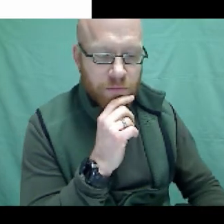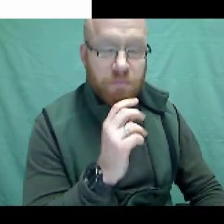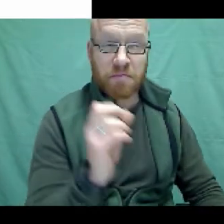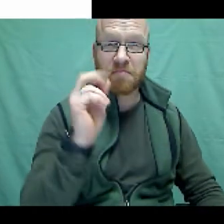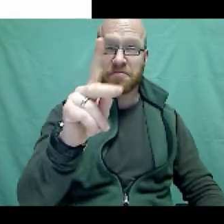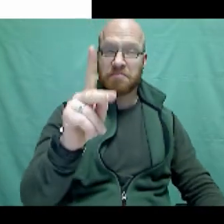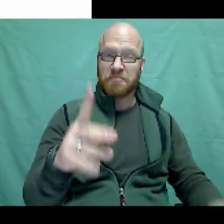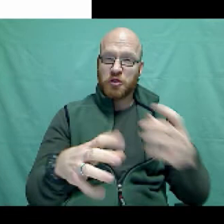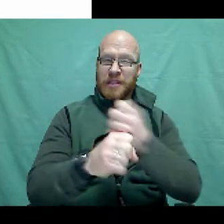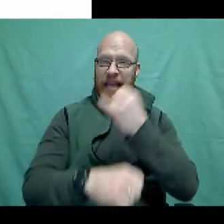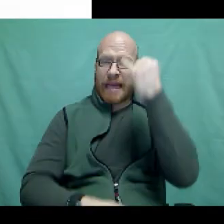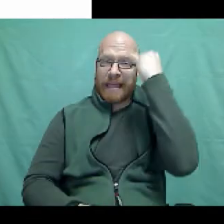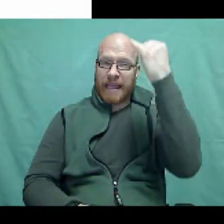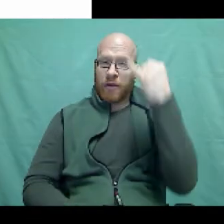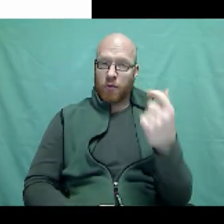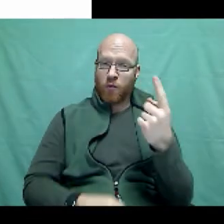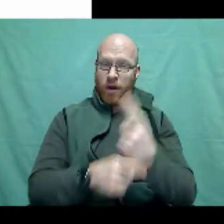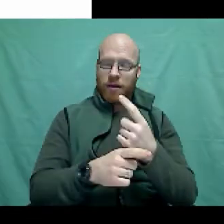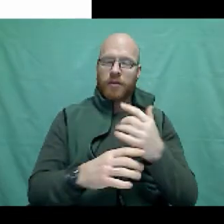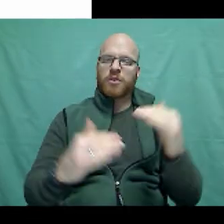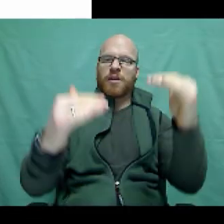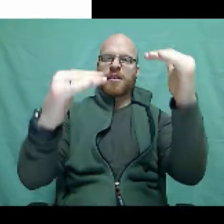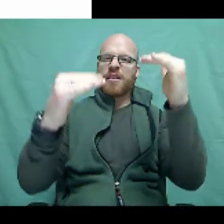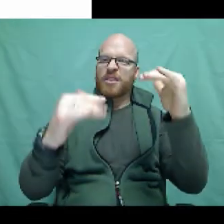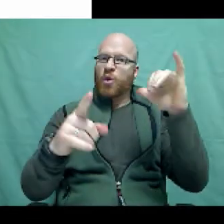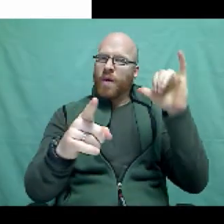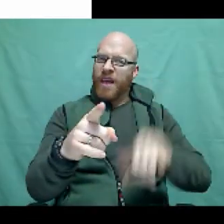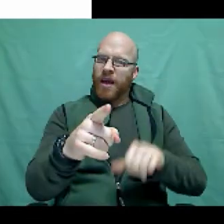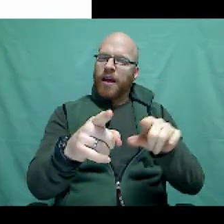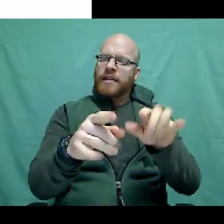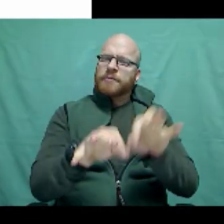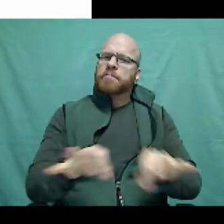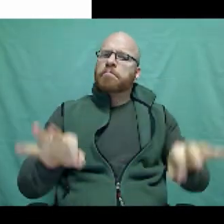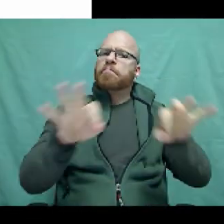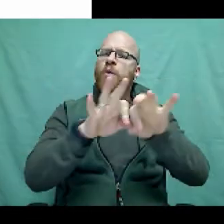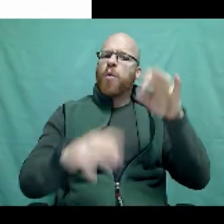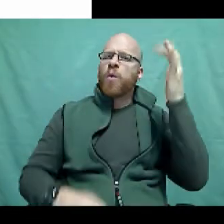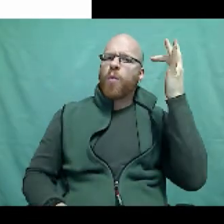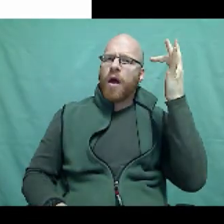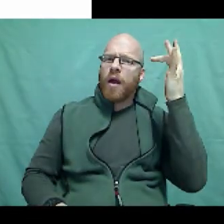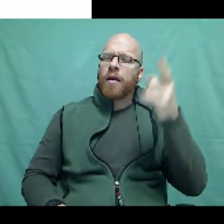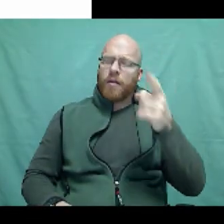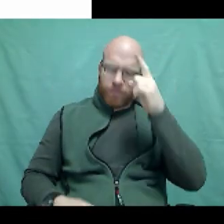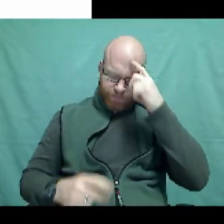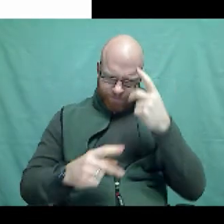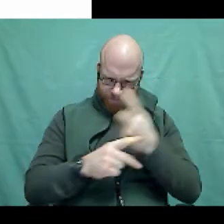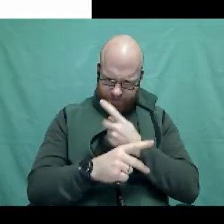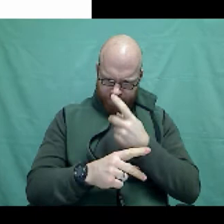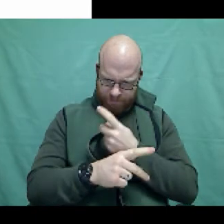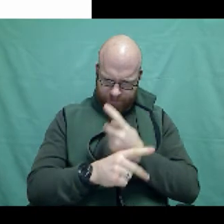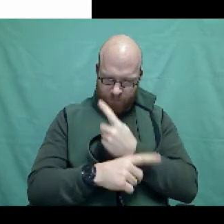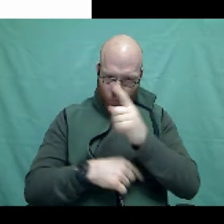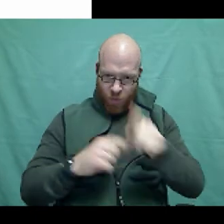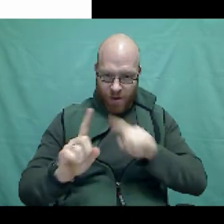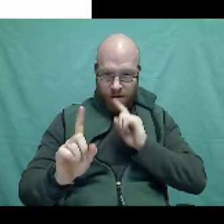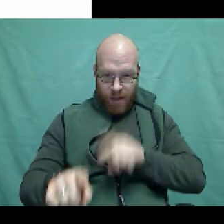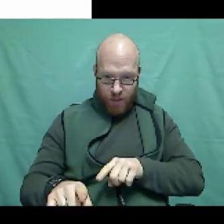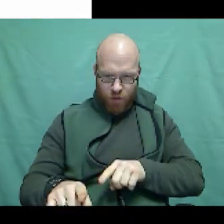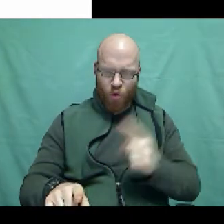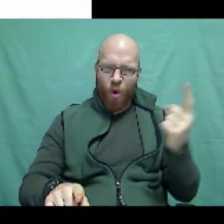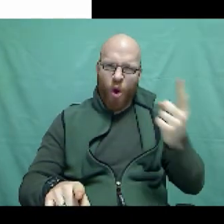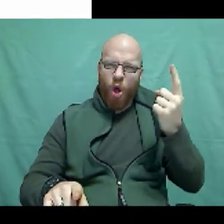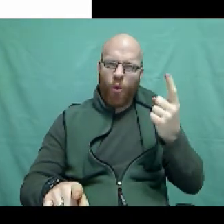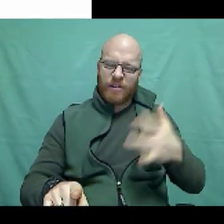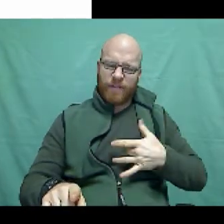Okay, so you get the idea what we're doing now? Let's go to example B. It's important to figure out why. When you have an